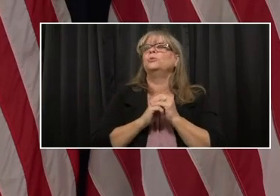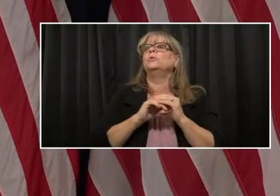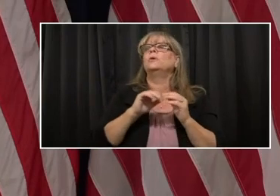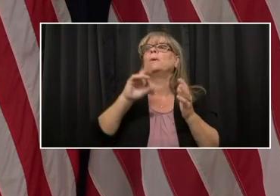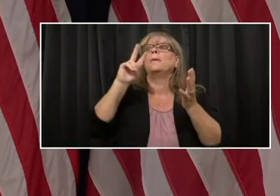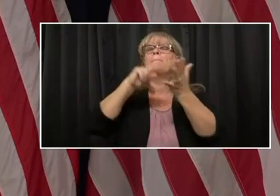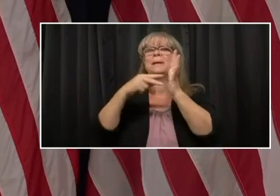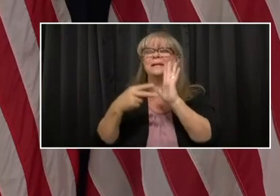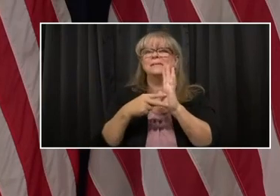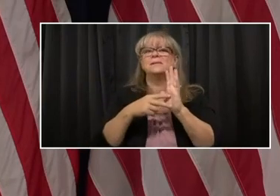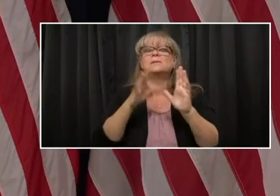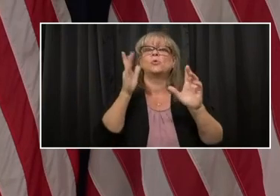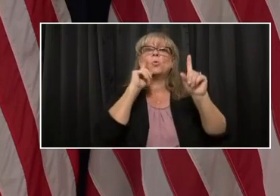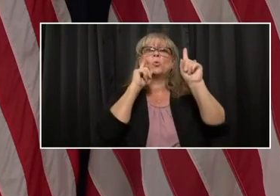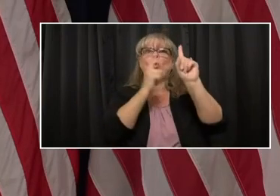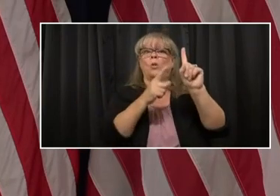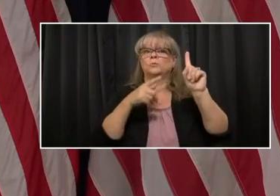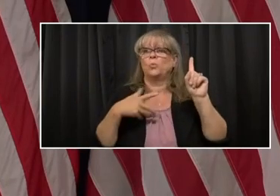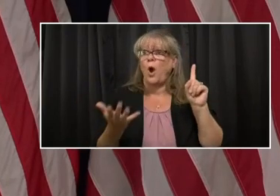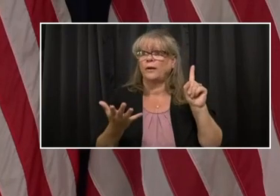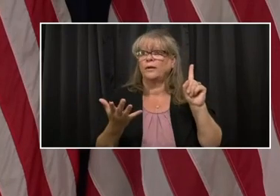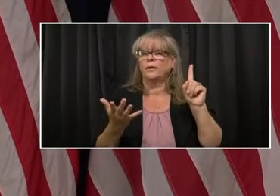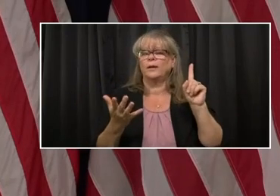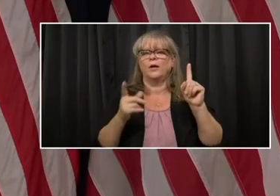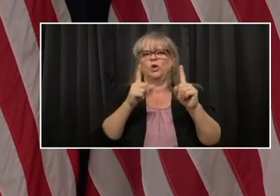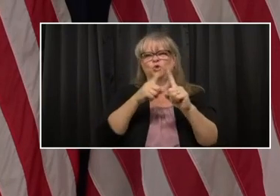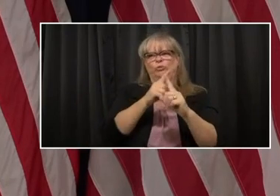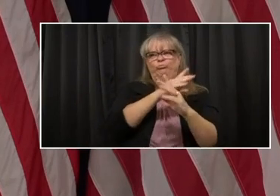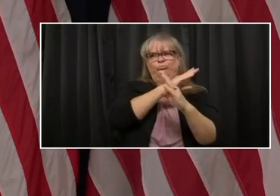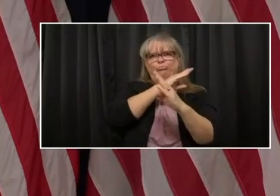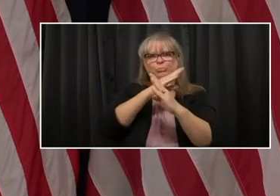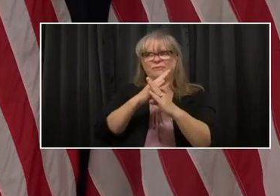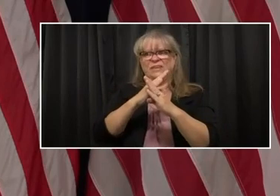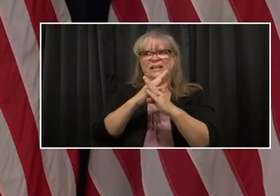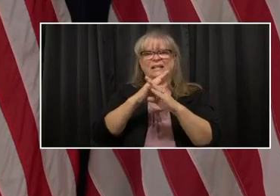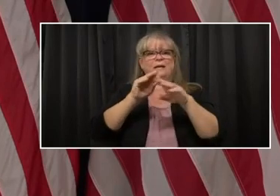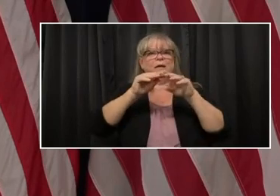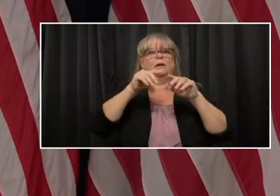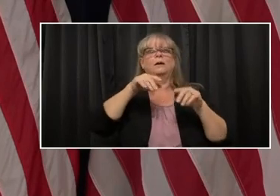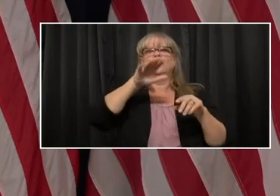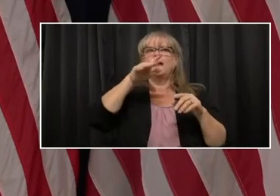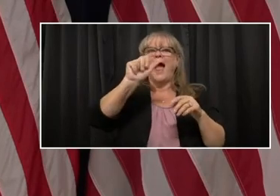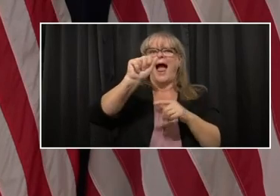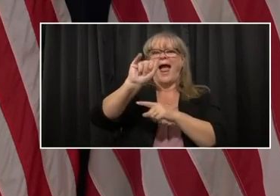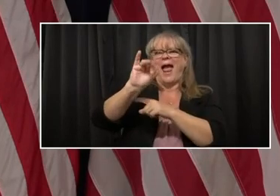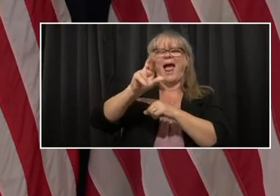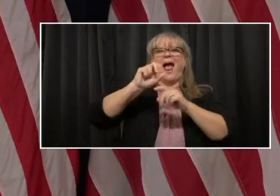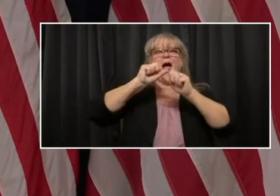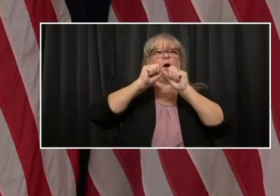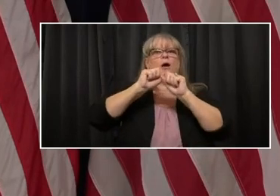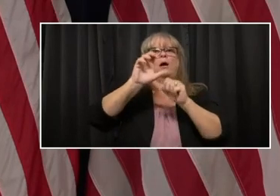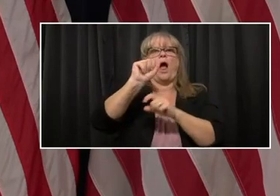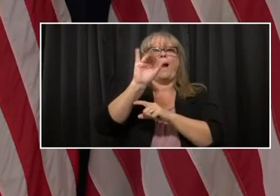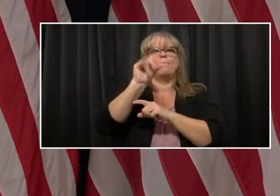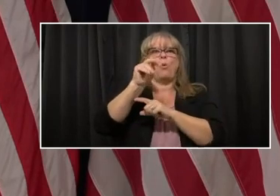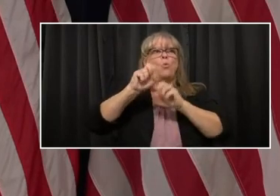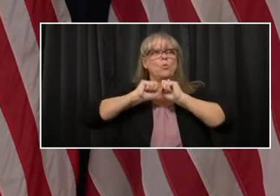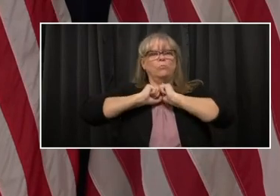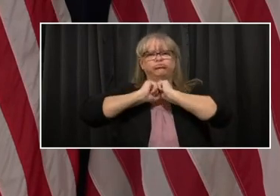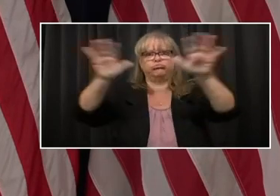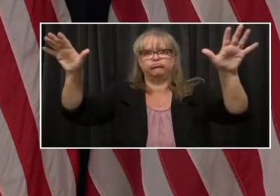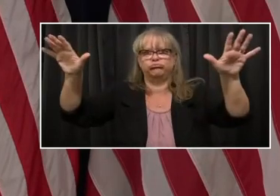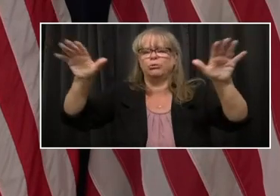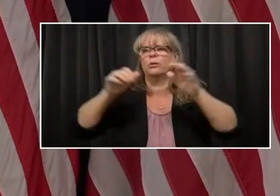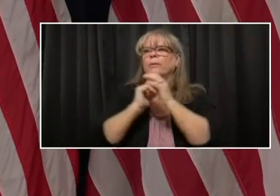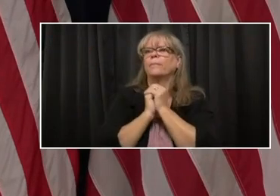prevent an outbreak level that would sacrifice our quality of care, our hospital capacity. And the goal is also